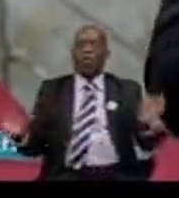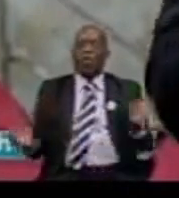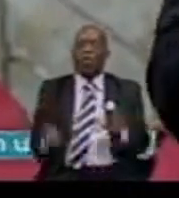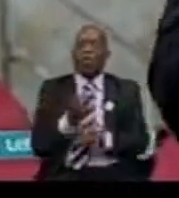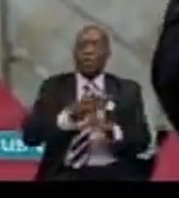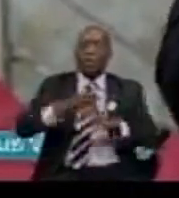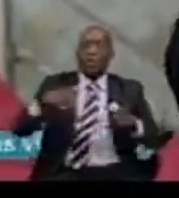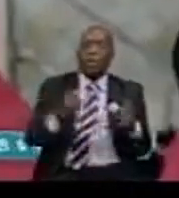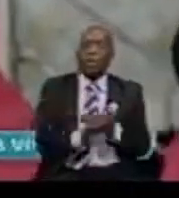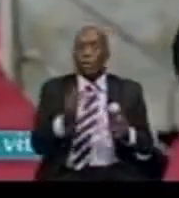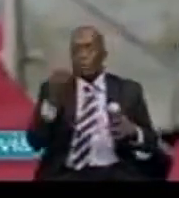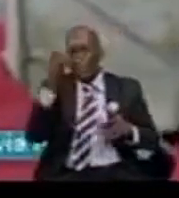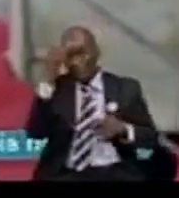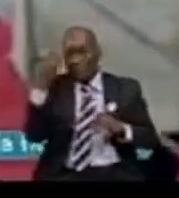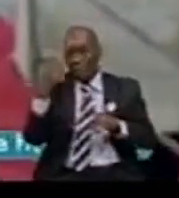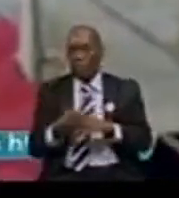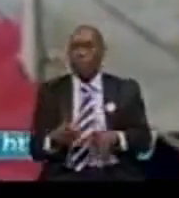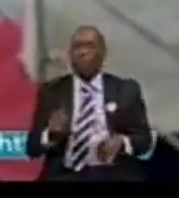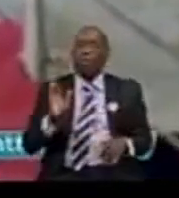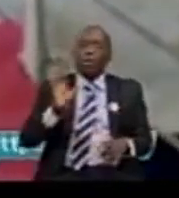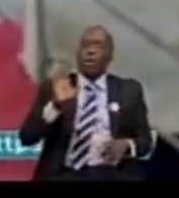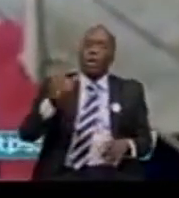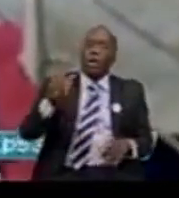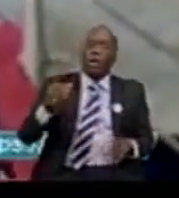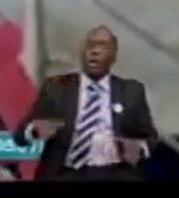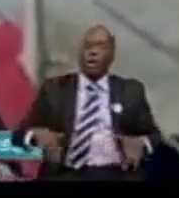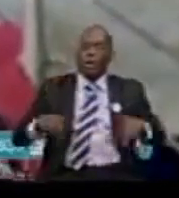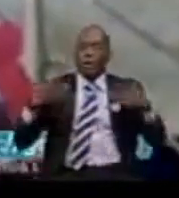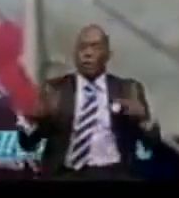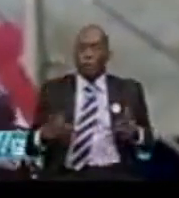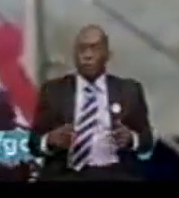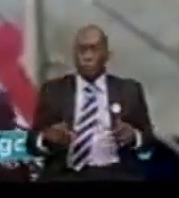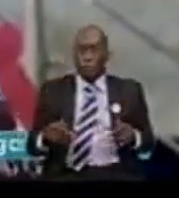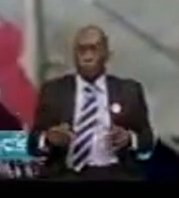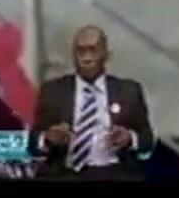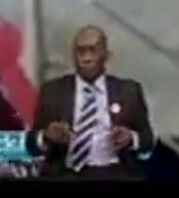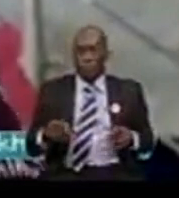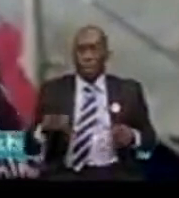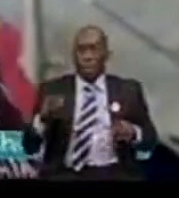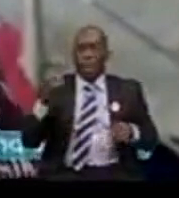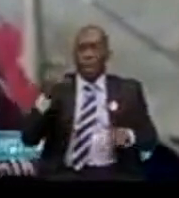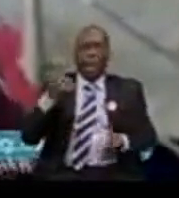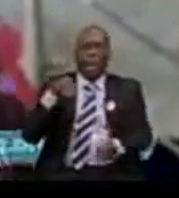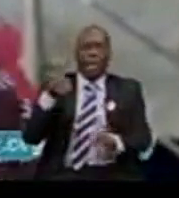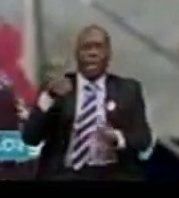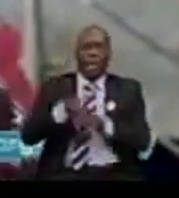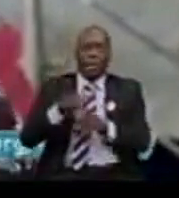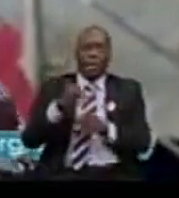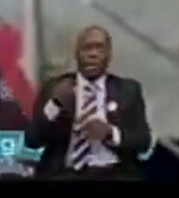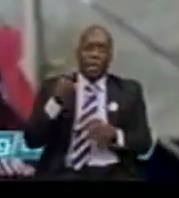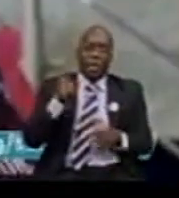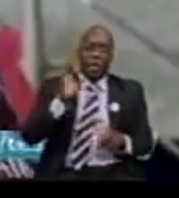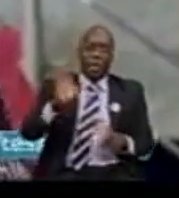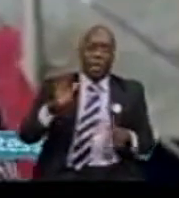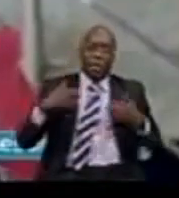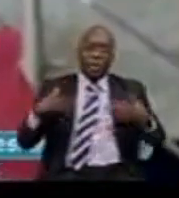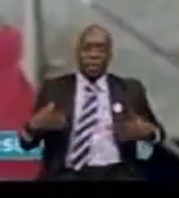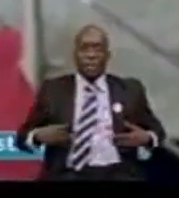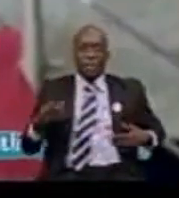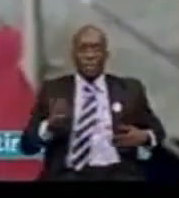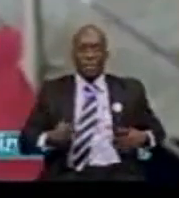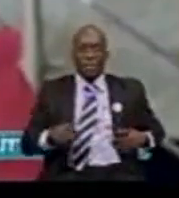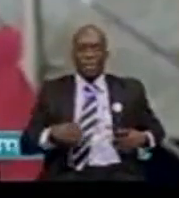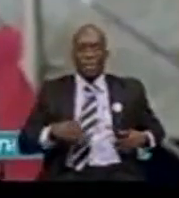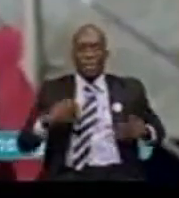yin Ọlọrun logo lopolopo ni aro ba ataro ba inu mi wa dabi pe won di okuta se wa se gaku gaku bi igbagbe